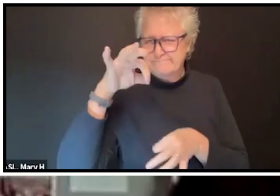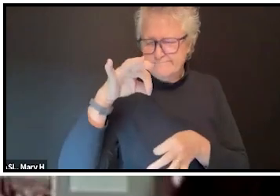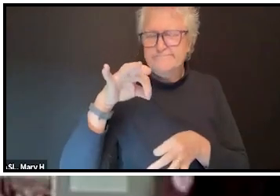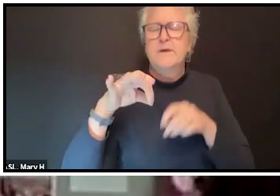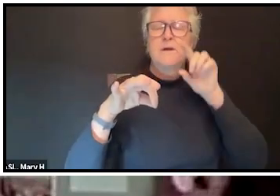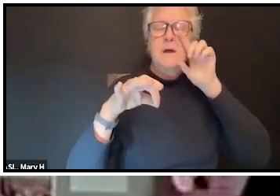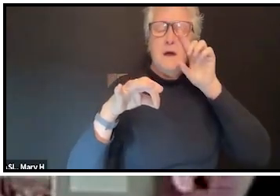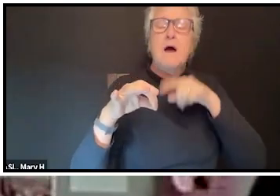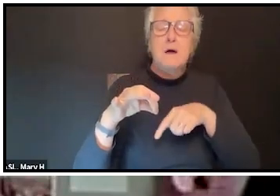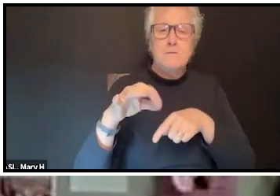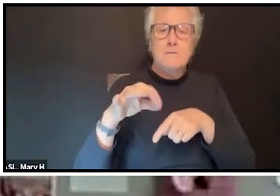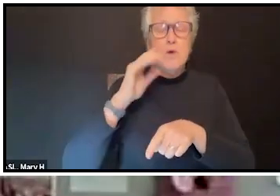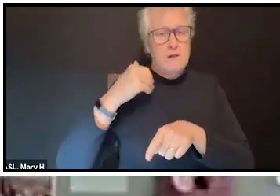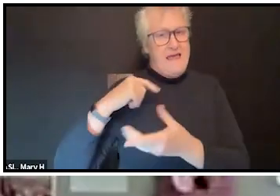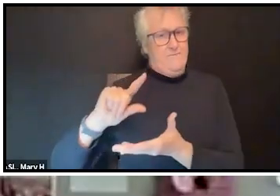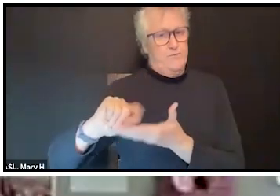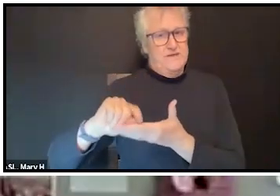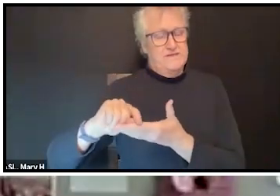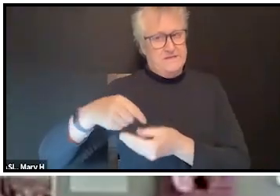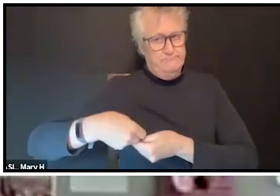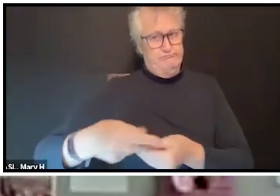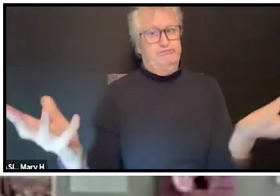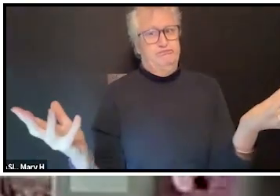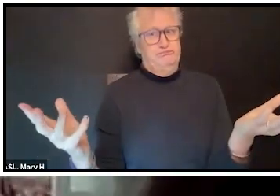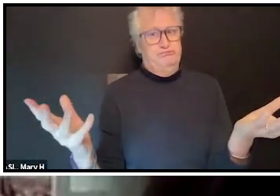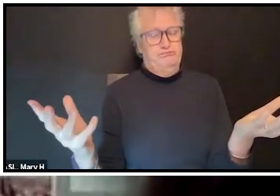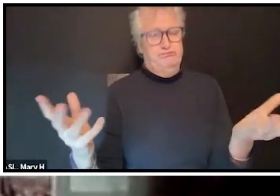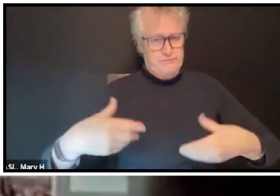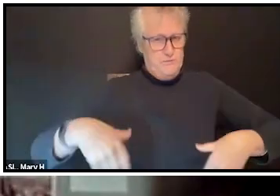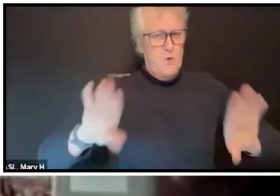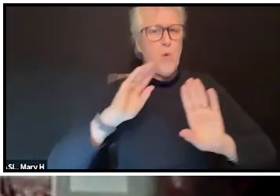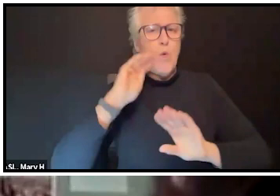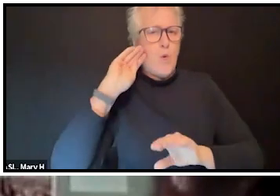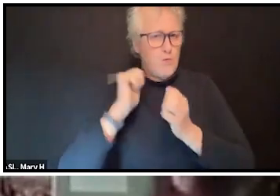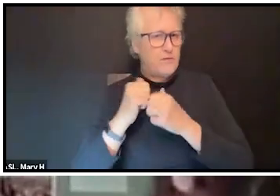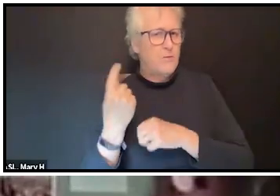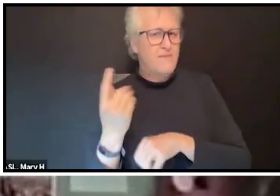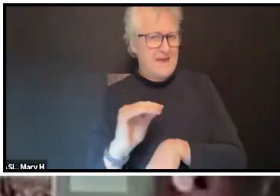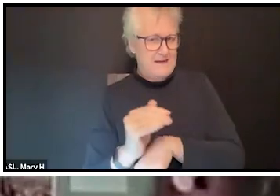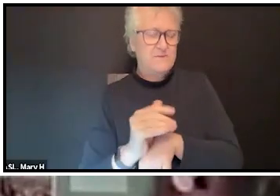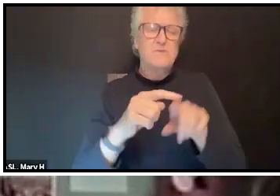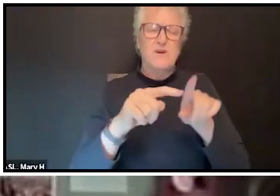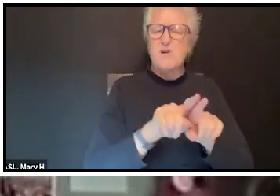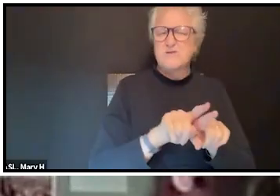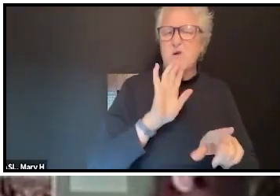printed form that evening so everyone can go home with one. And it'll share different